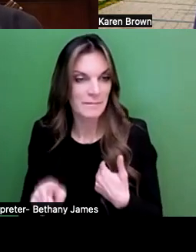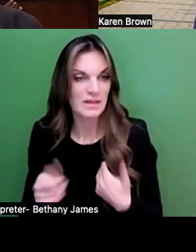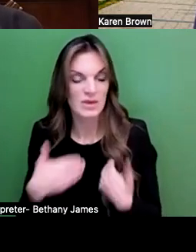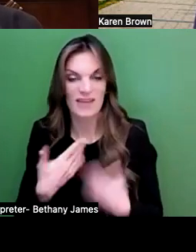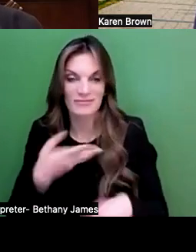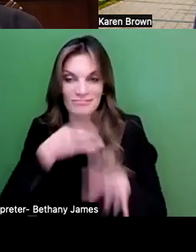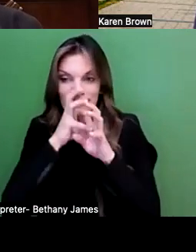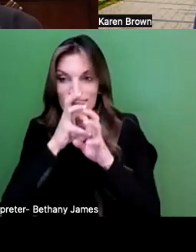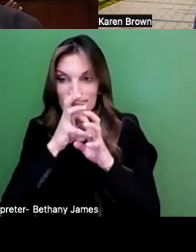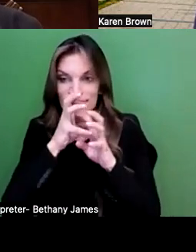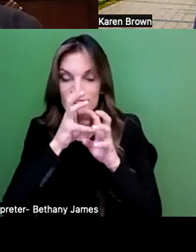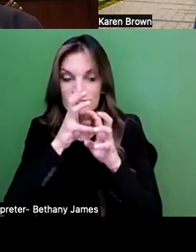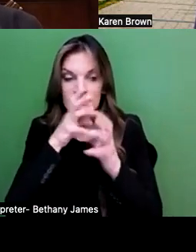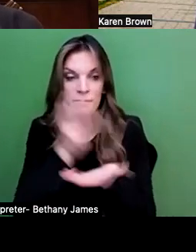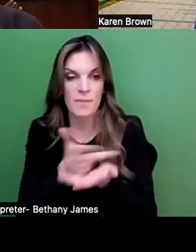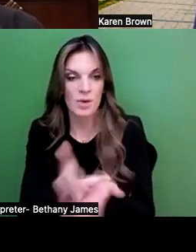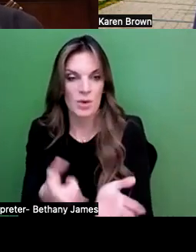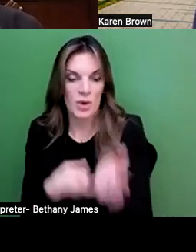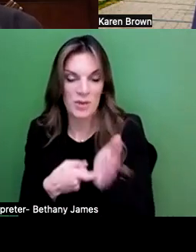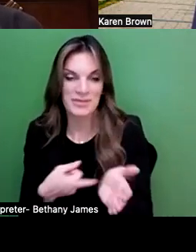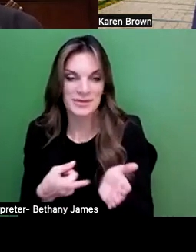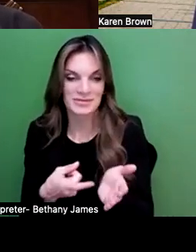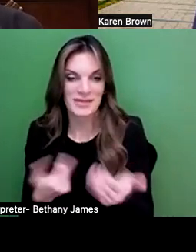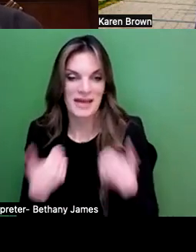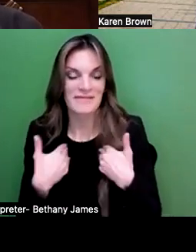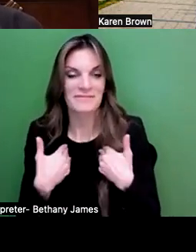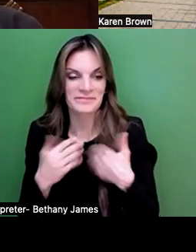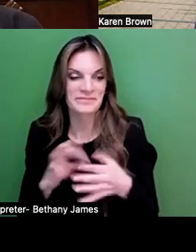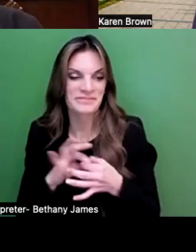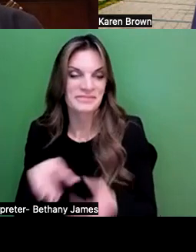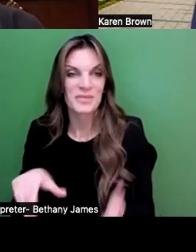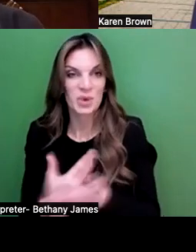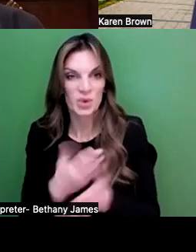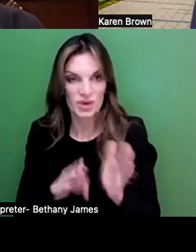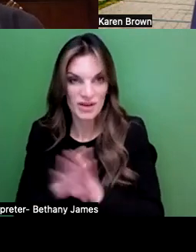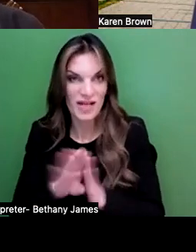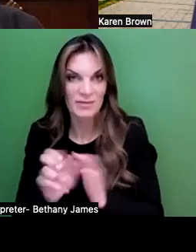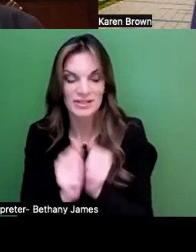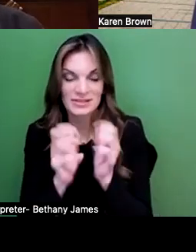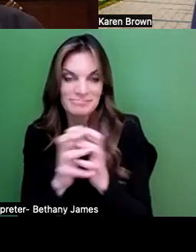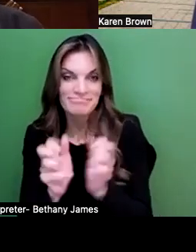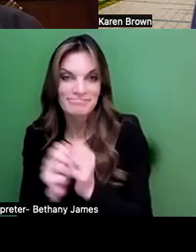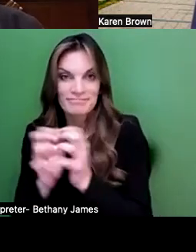parking requirements for our new developments. And I think